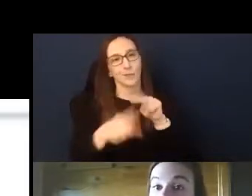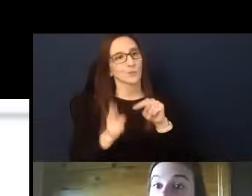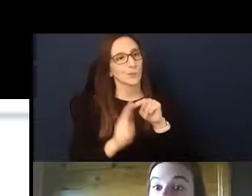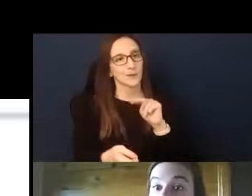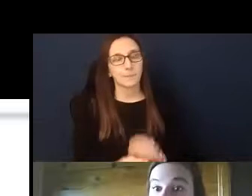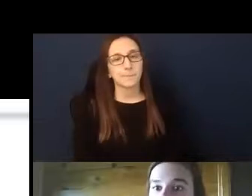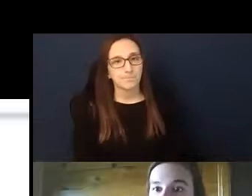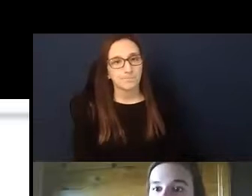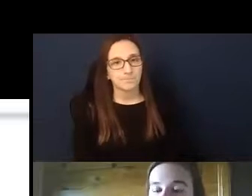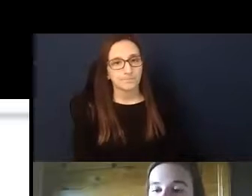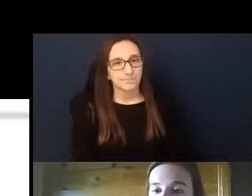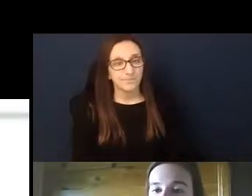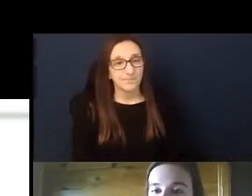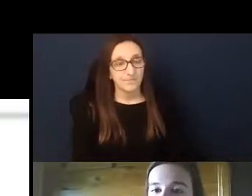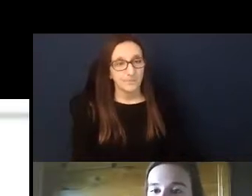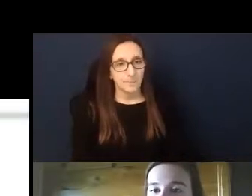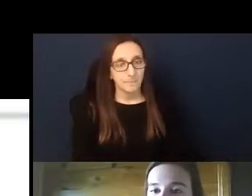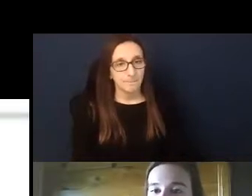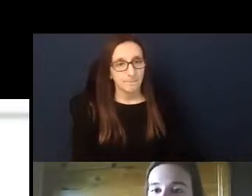a low calorie diet like